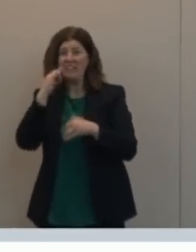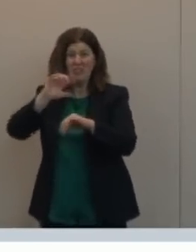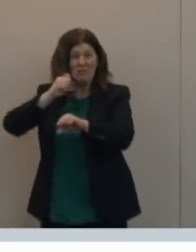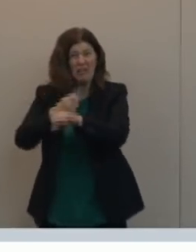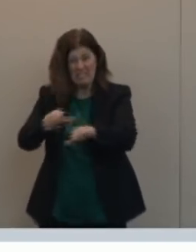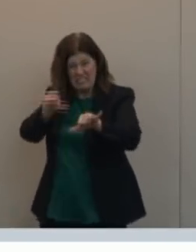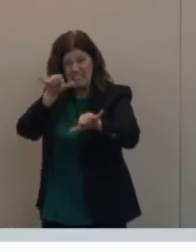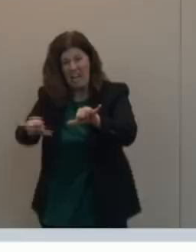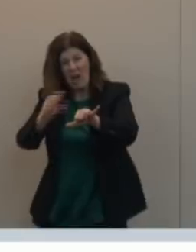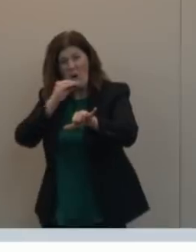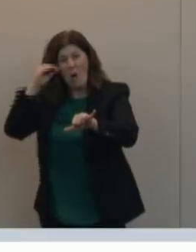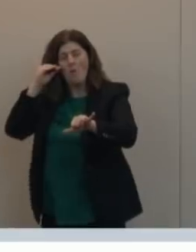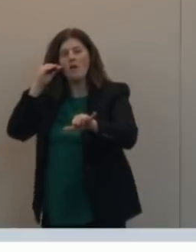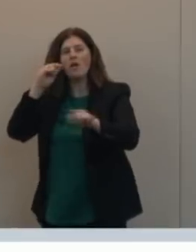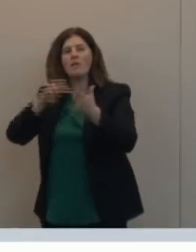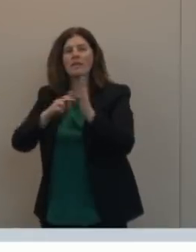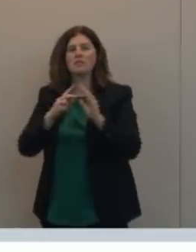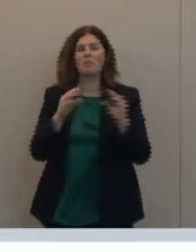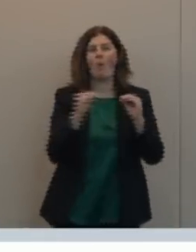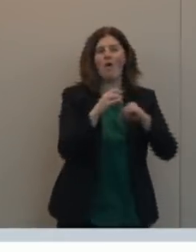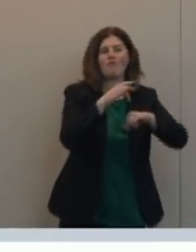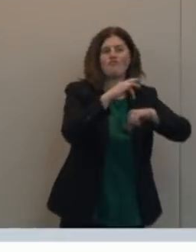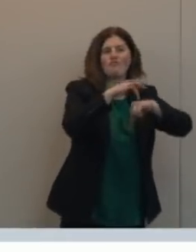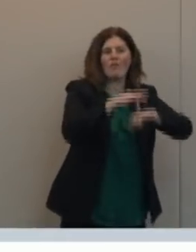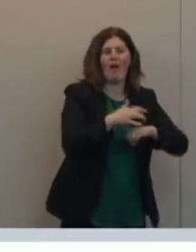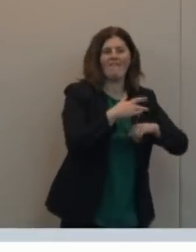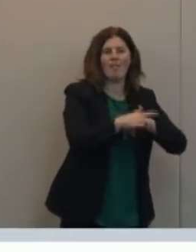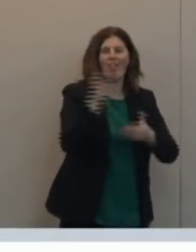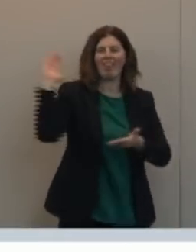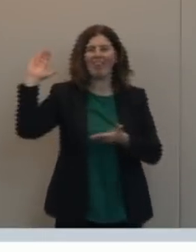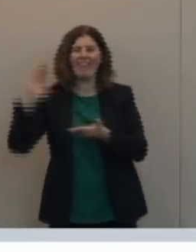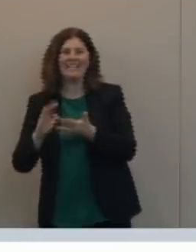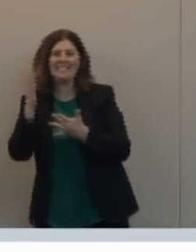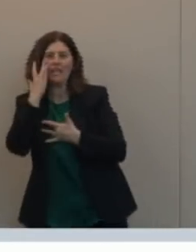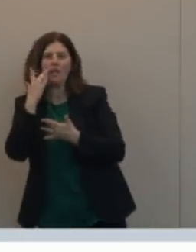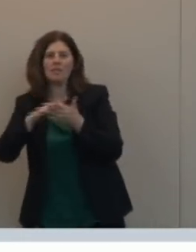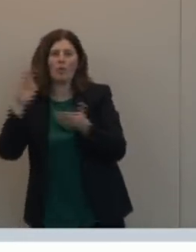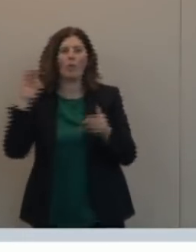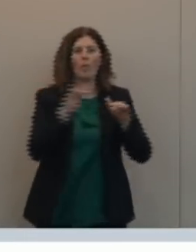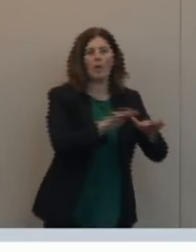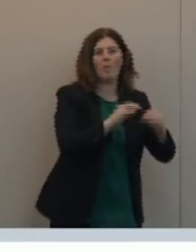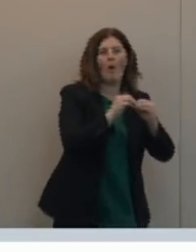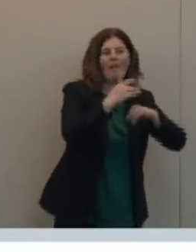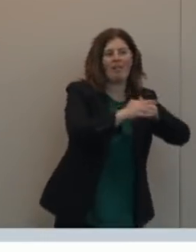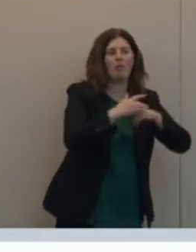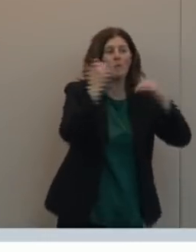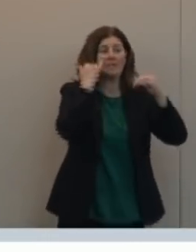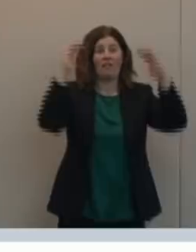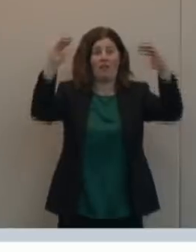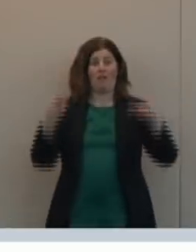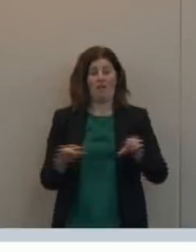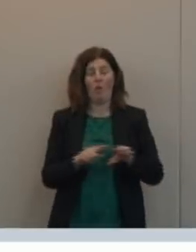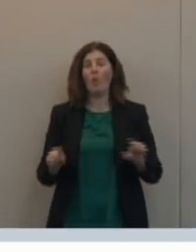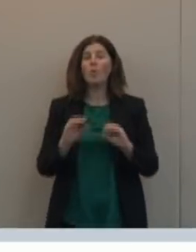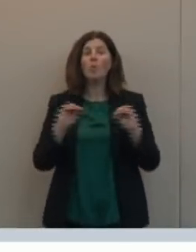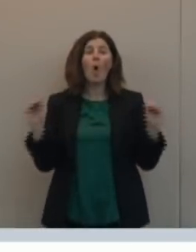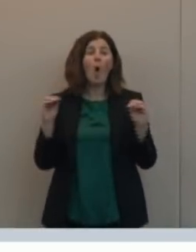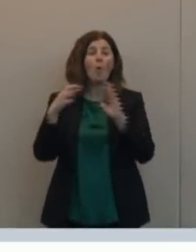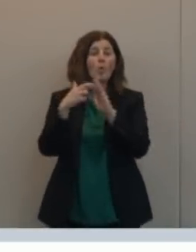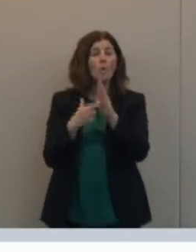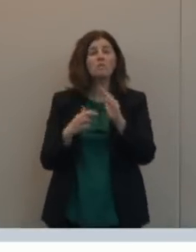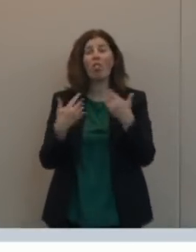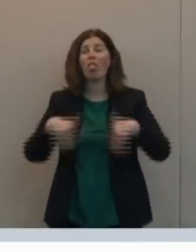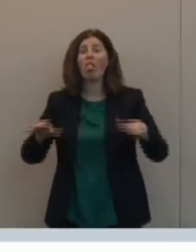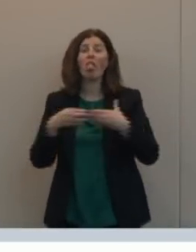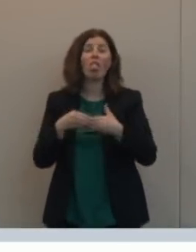would need a lot less resources because a lot less people would get sick. And you can see at the bottom, if we did no intervention, it would be way,